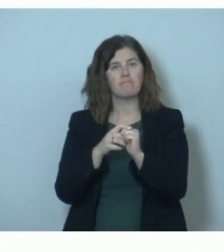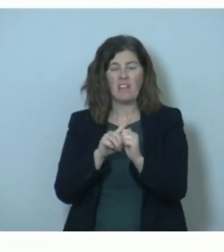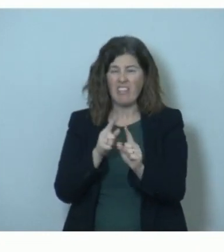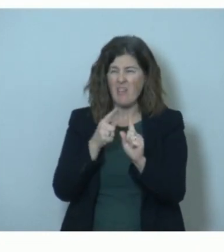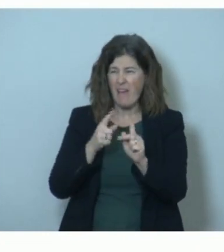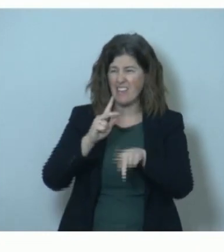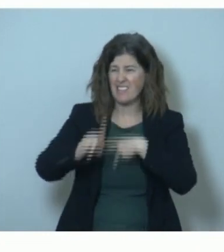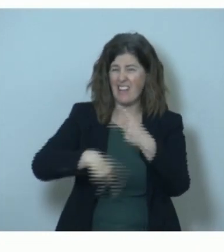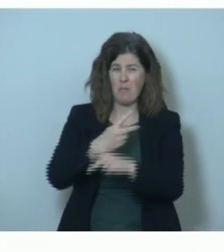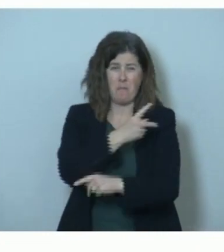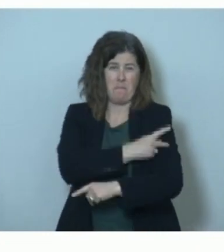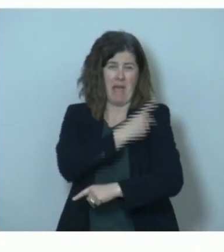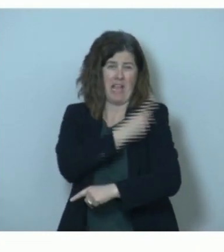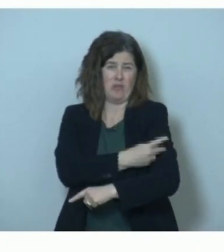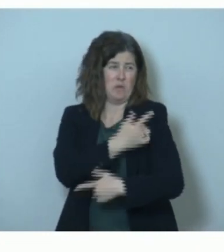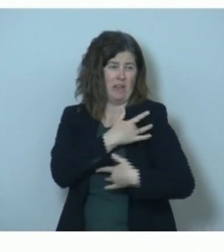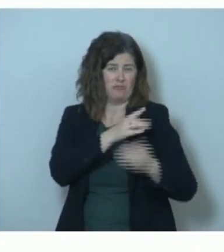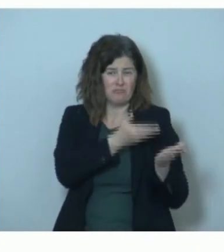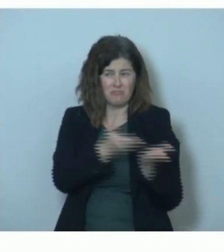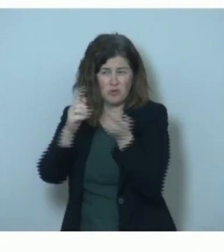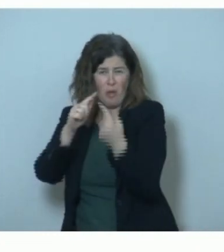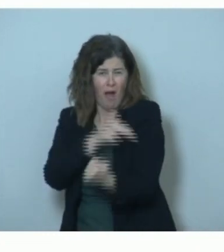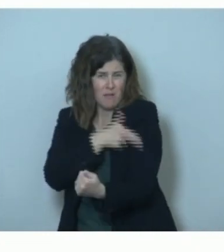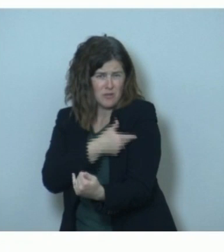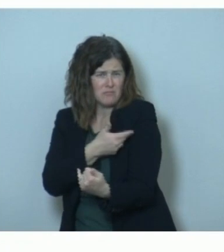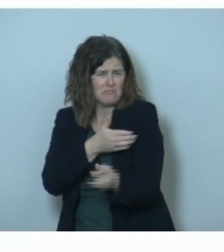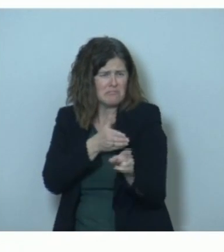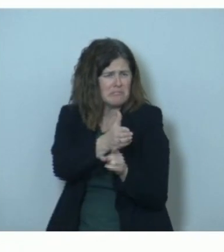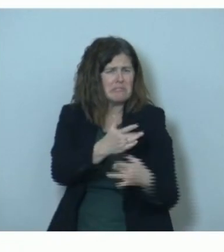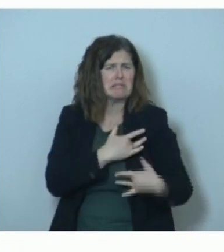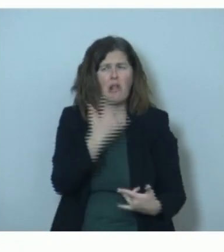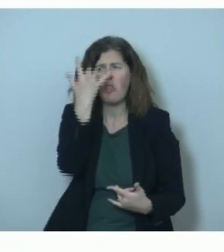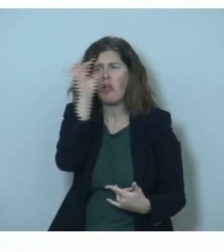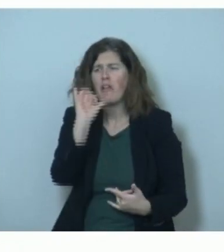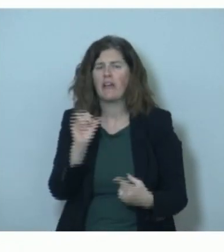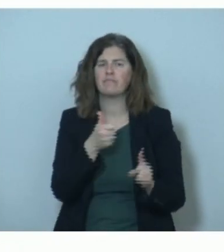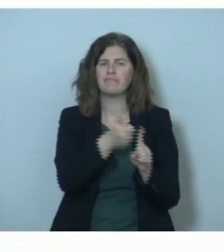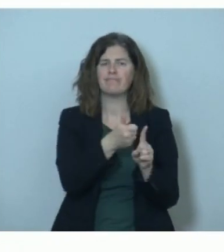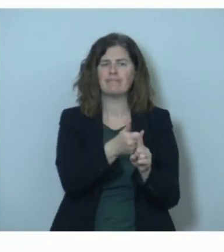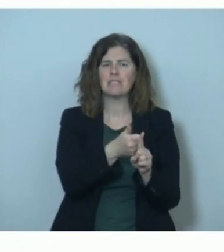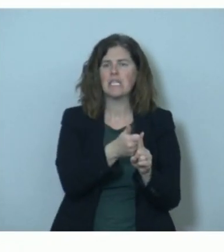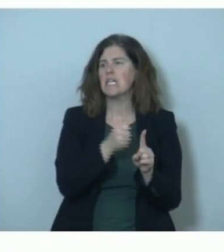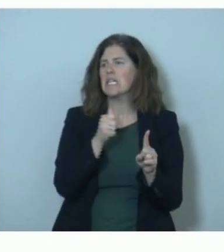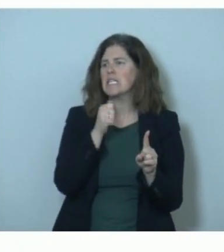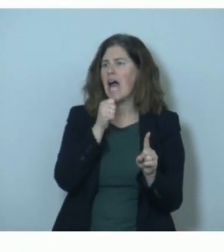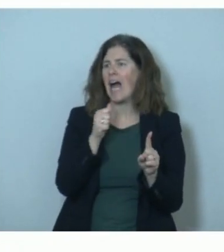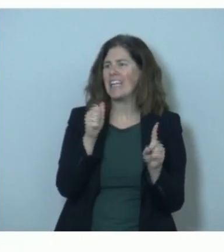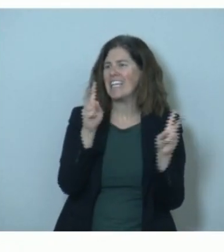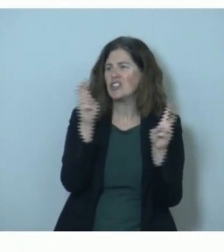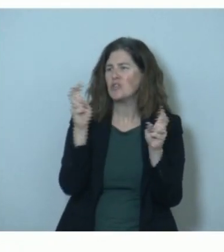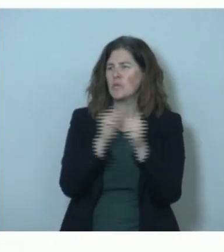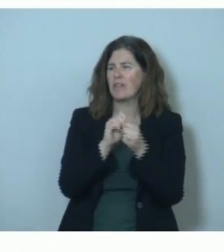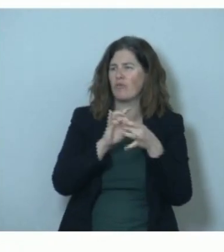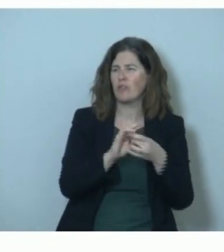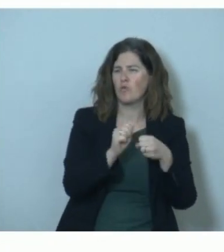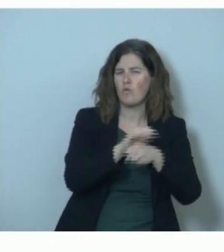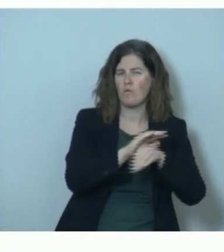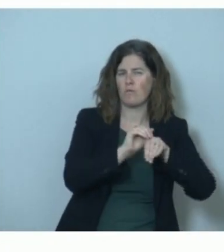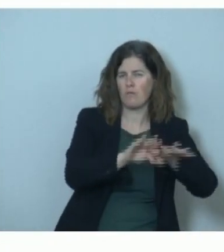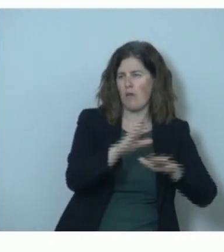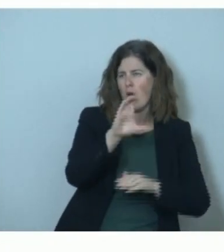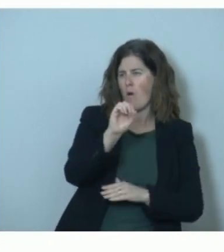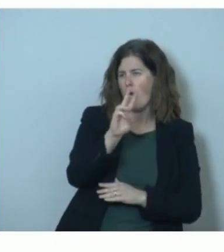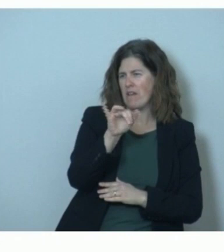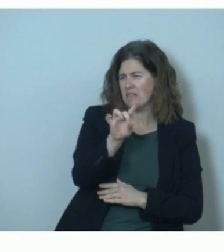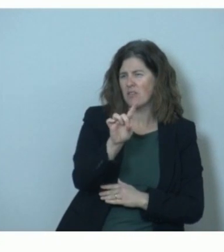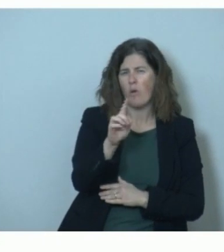type of patient that's filling up hospital beds right now are people with non-COVID medical conditions. And we're starting to see a trend here in New